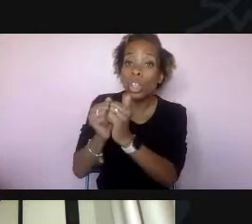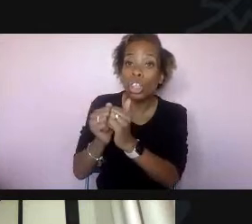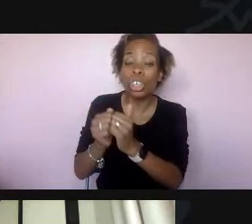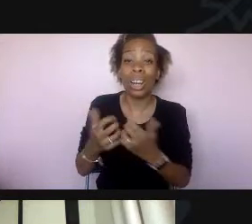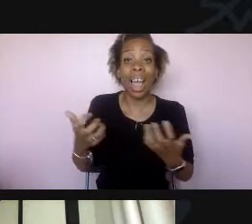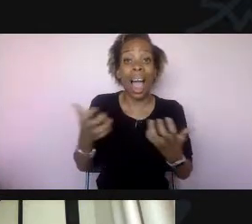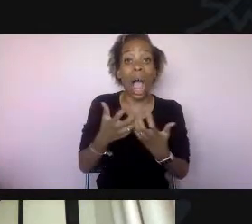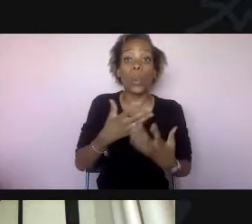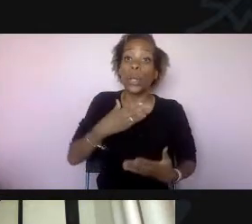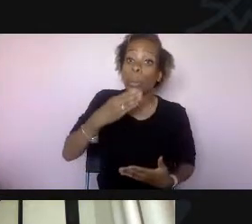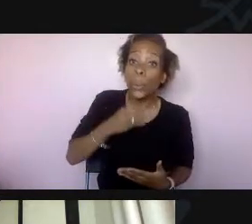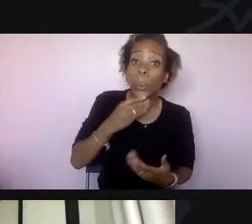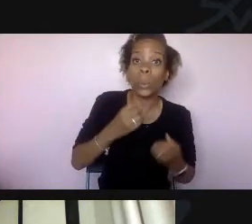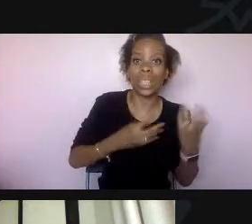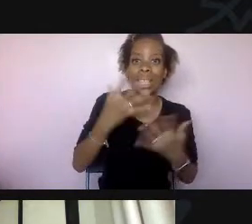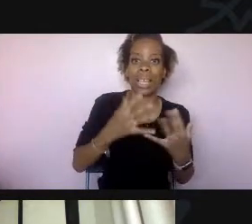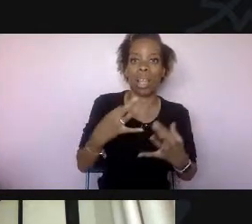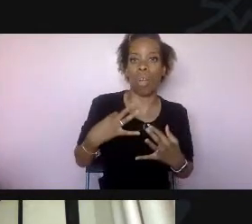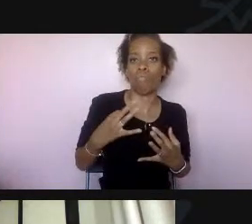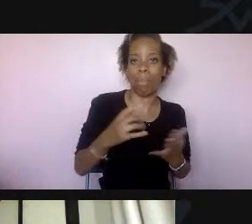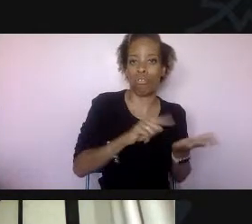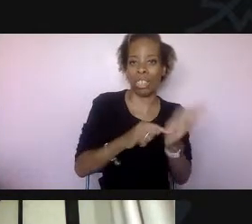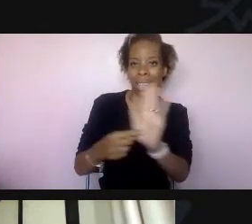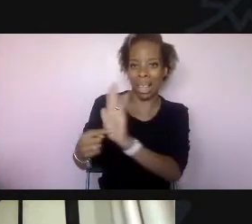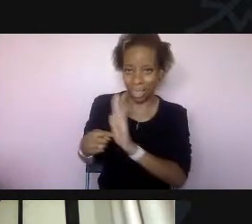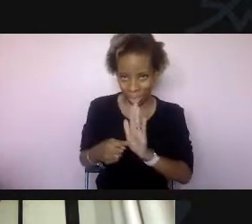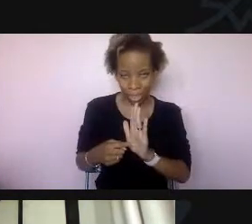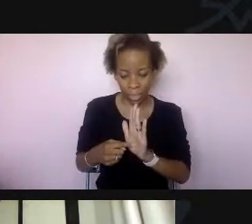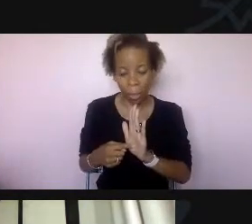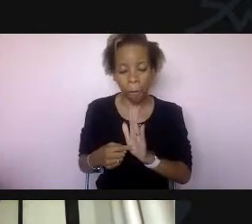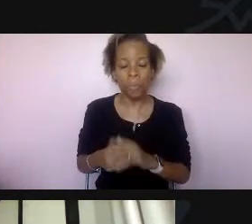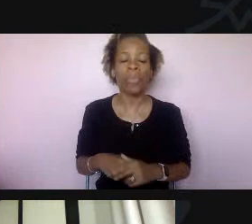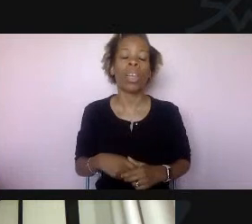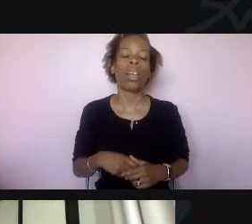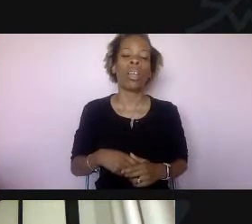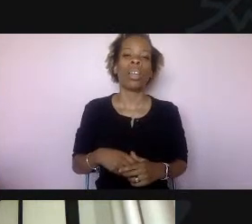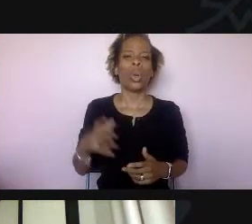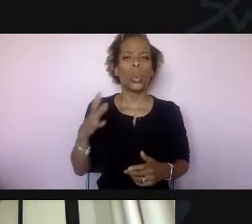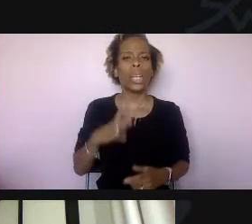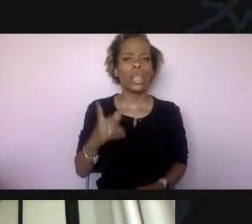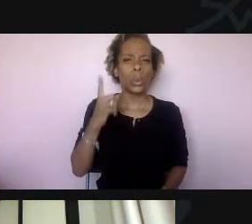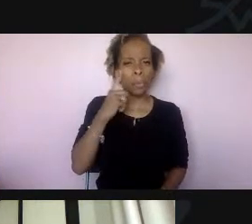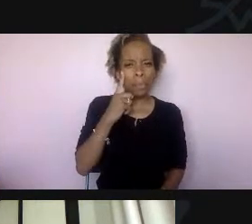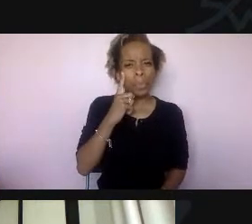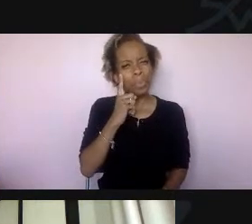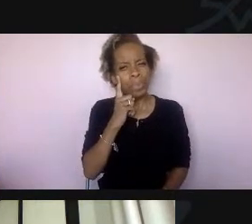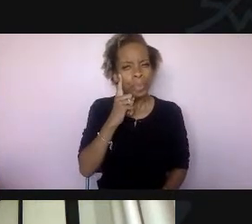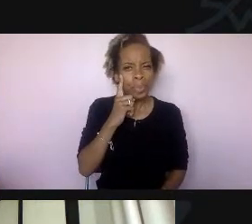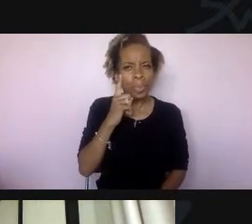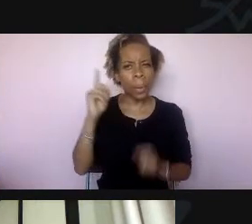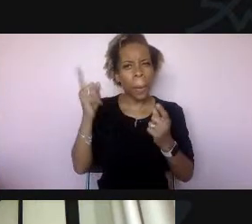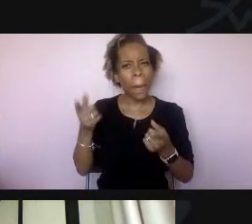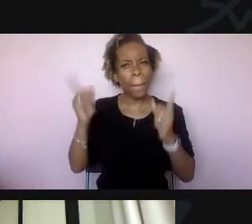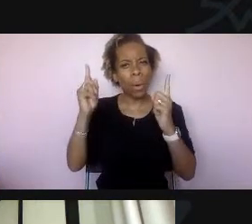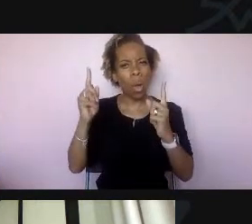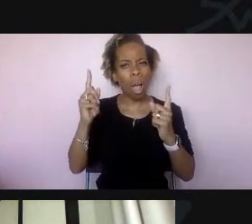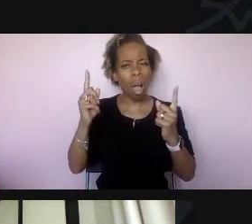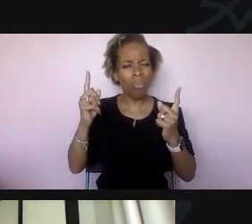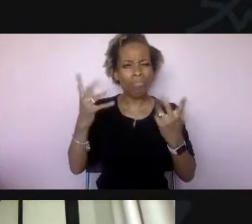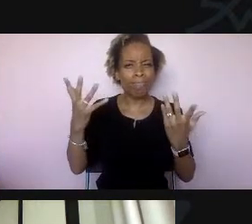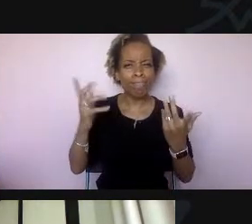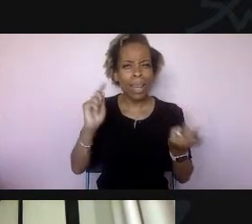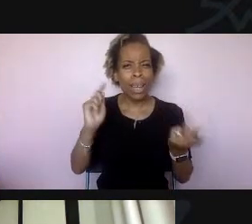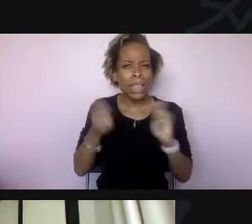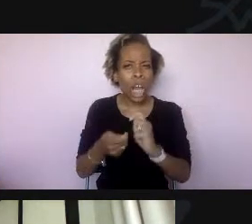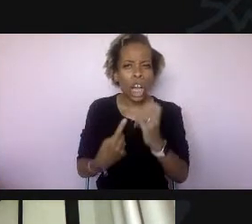different ways for different things, I think we need to think about what an employer's motivation for change is. I think that's a really important